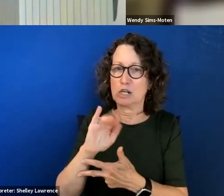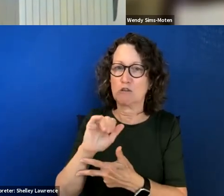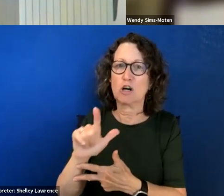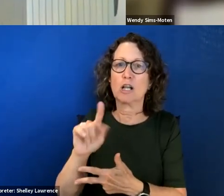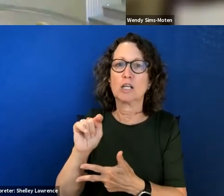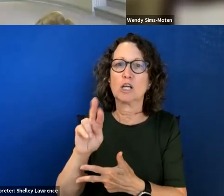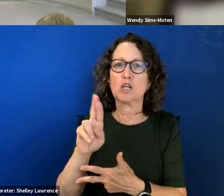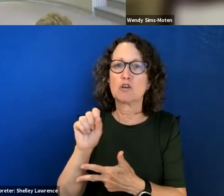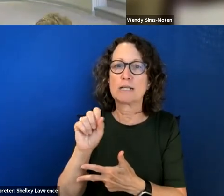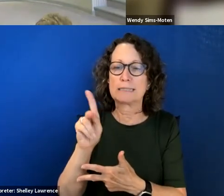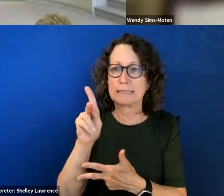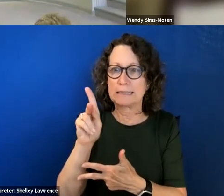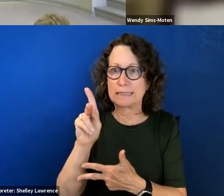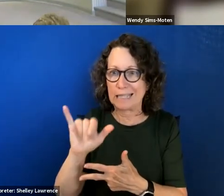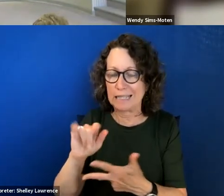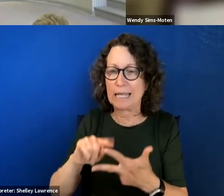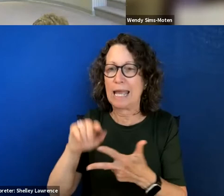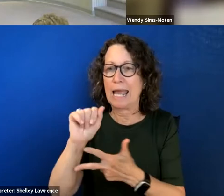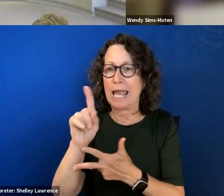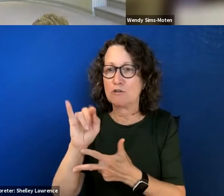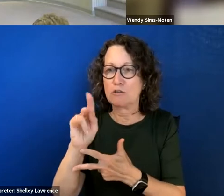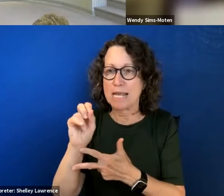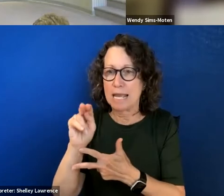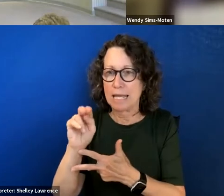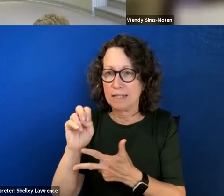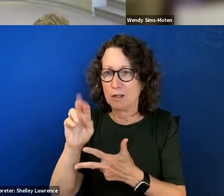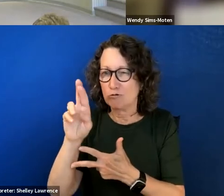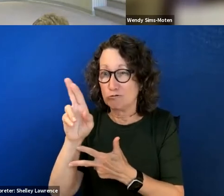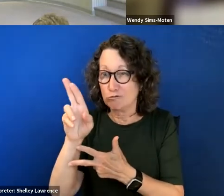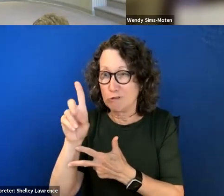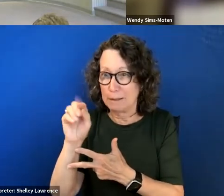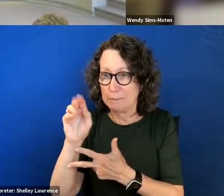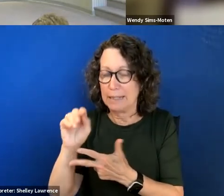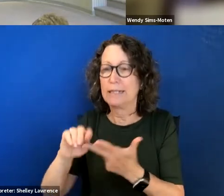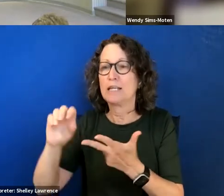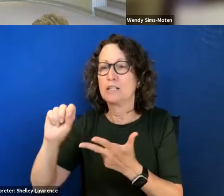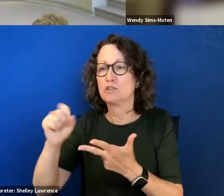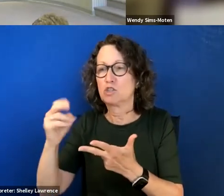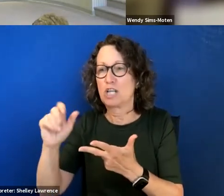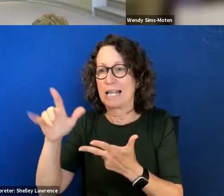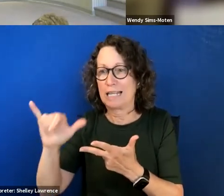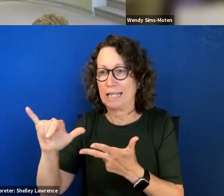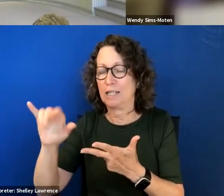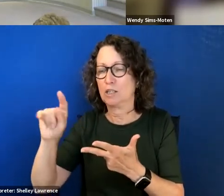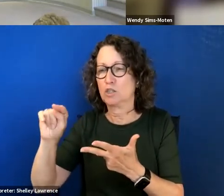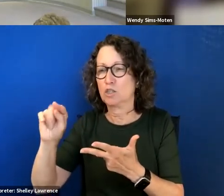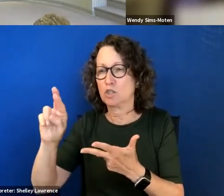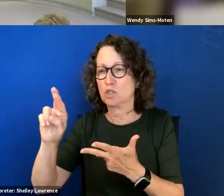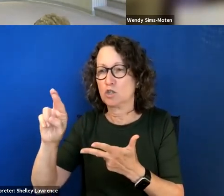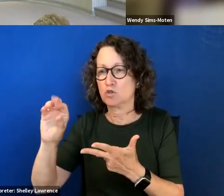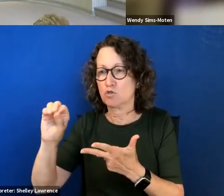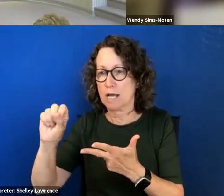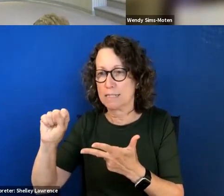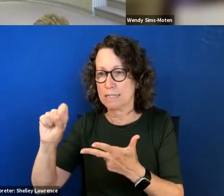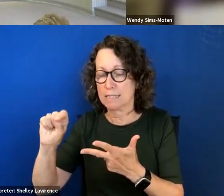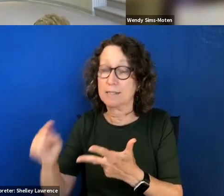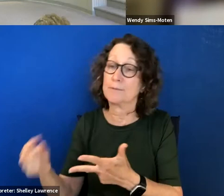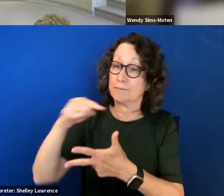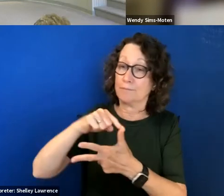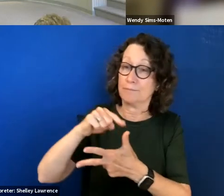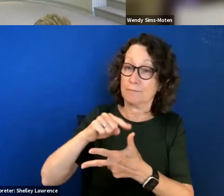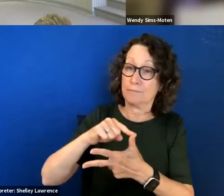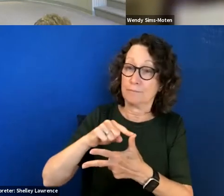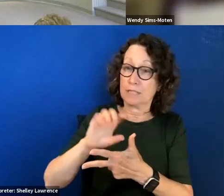Trusky, Adrienne Rutlin, Shelley Trust. Now we'll begin with Cheryl